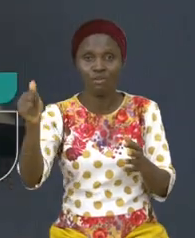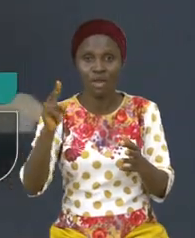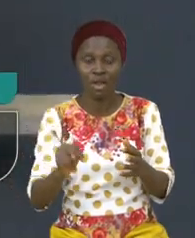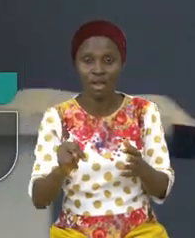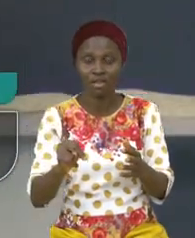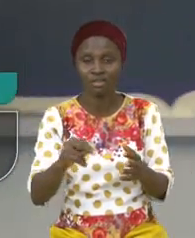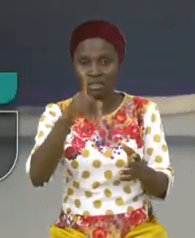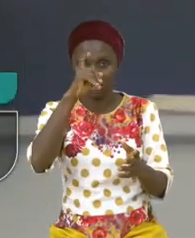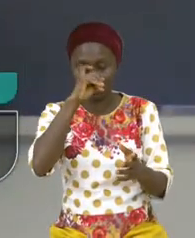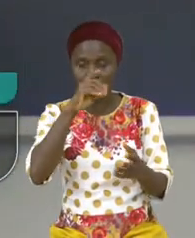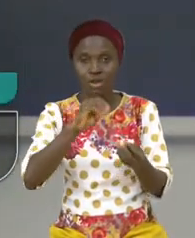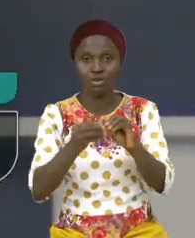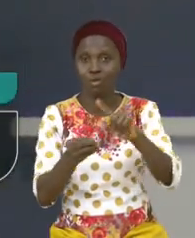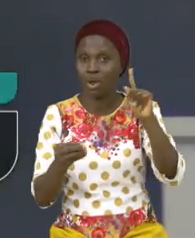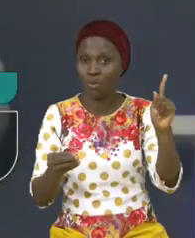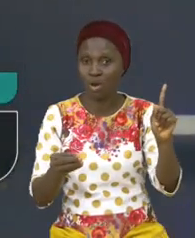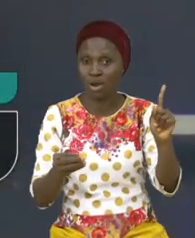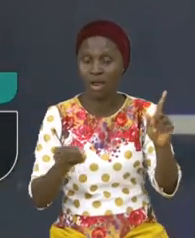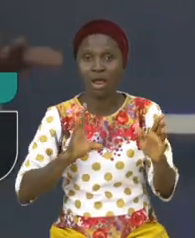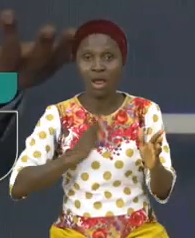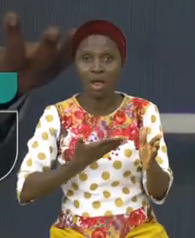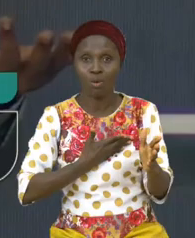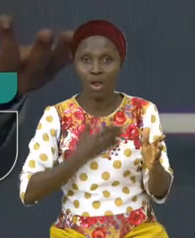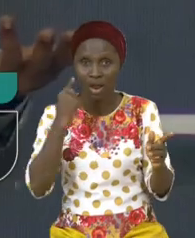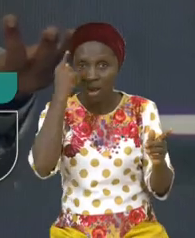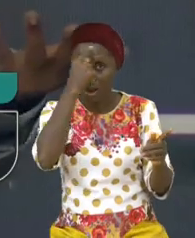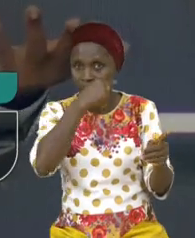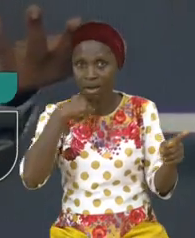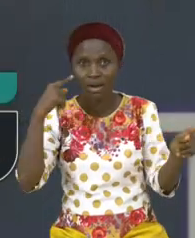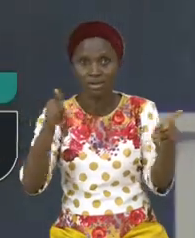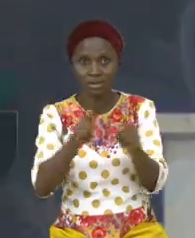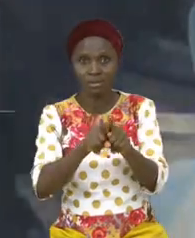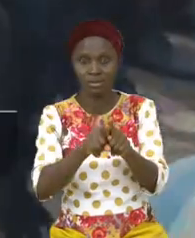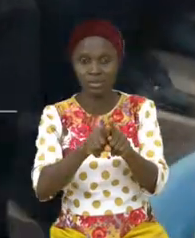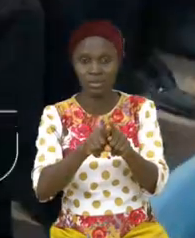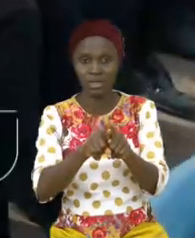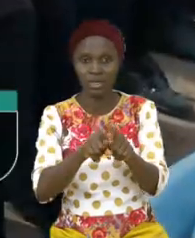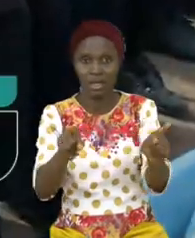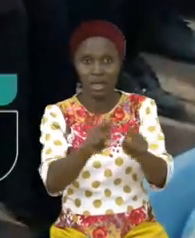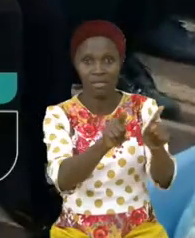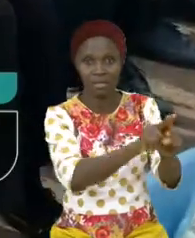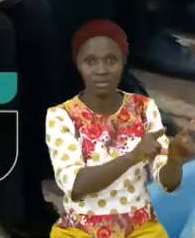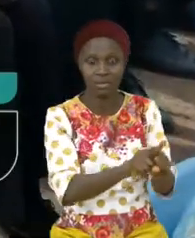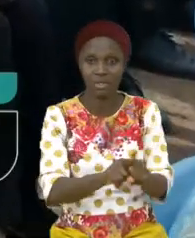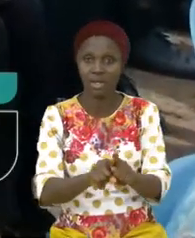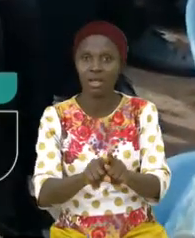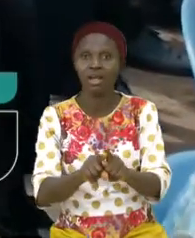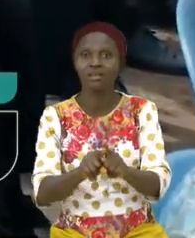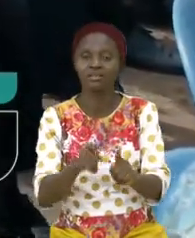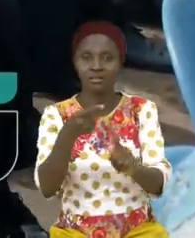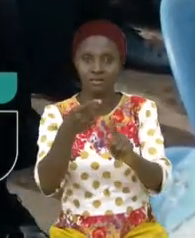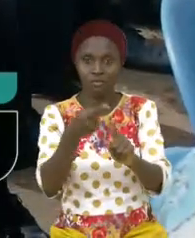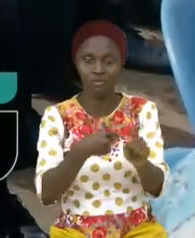Number one, our semblance to an eagle. That is, we resemble